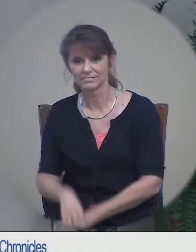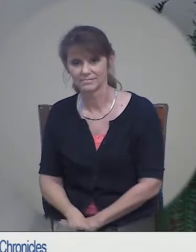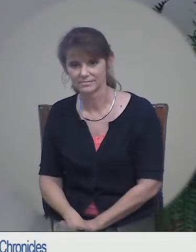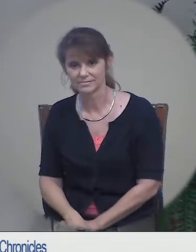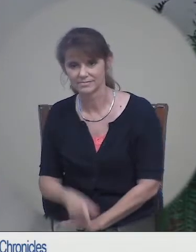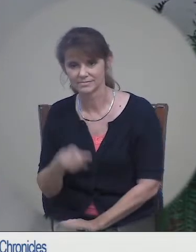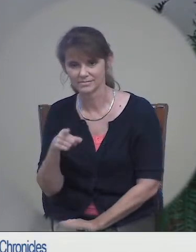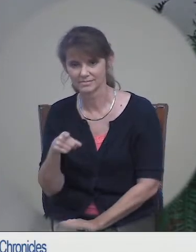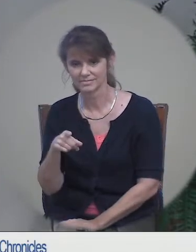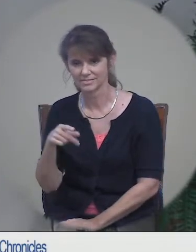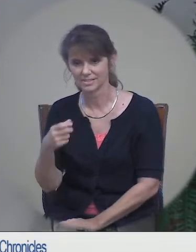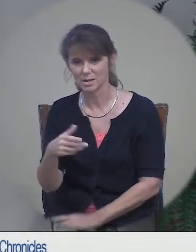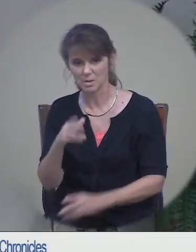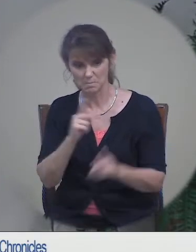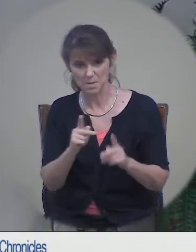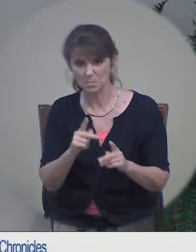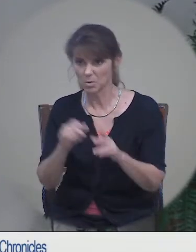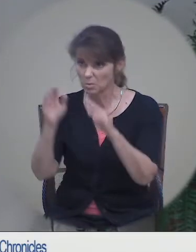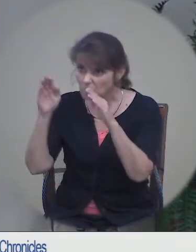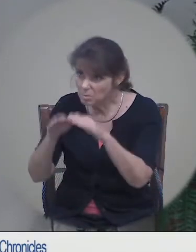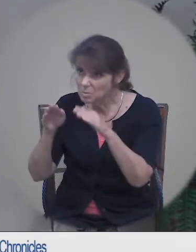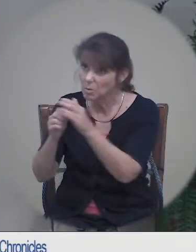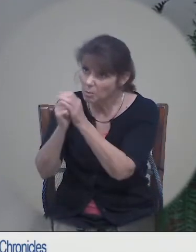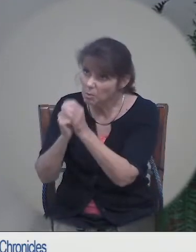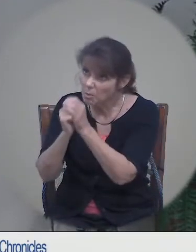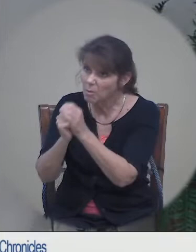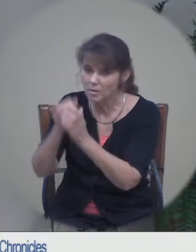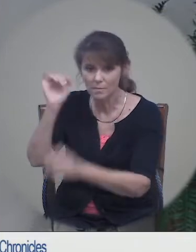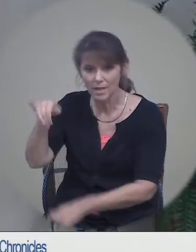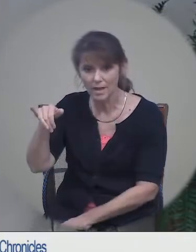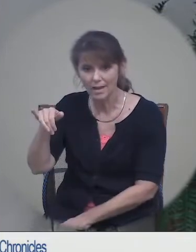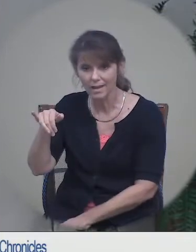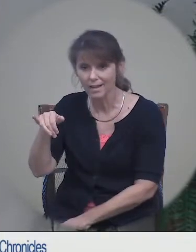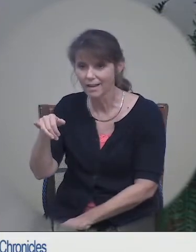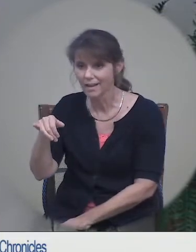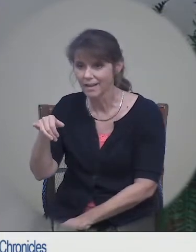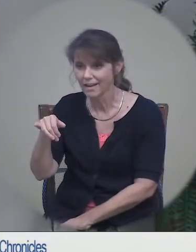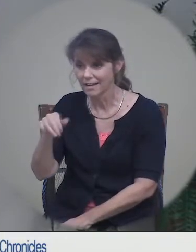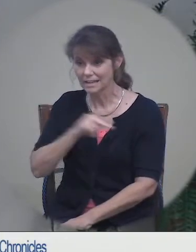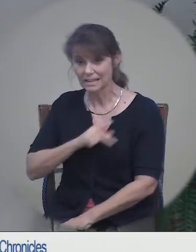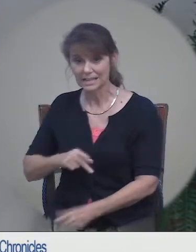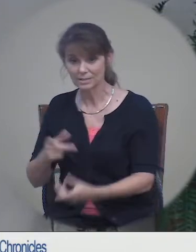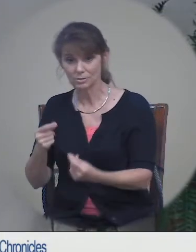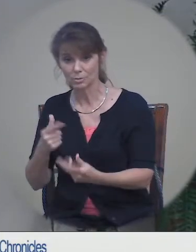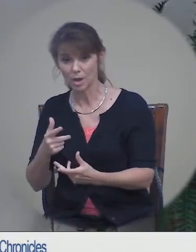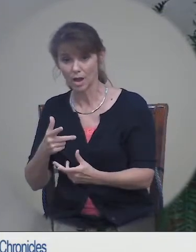of their worship and turned it into scrap. He got rid of it.